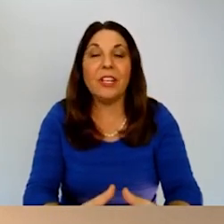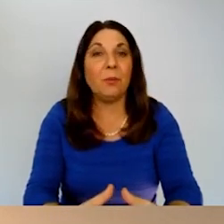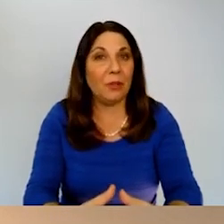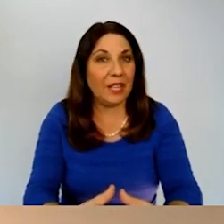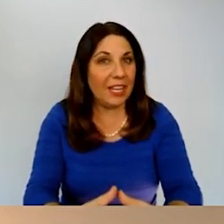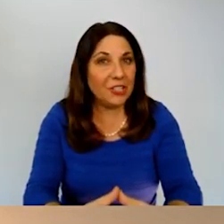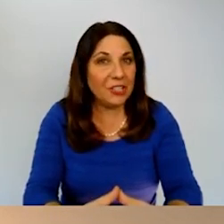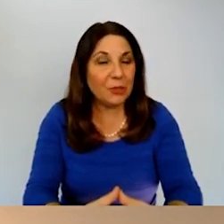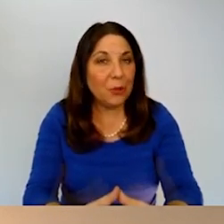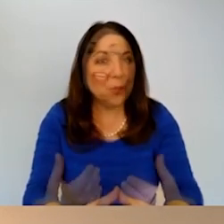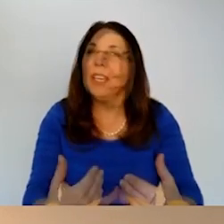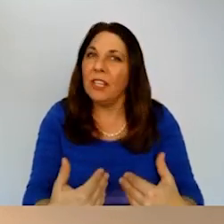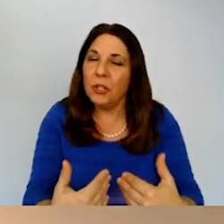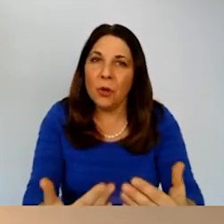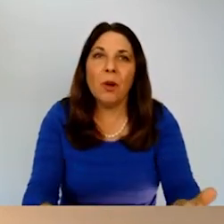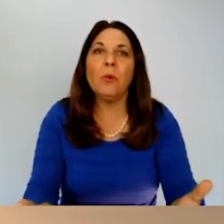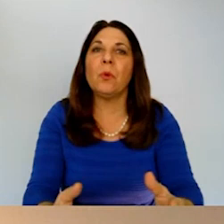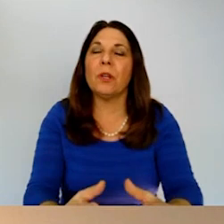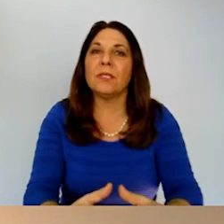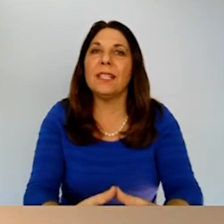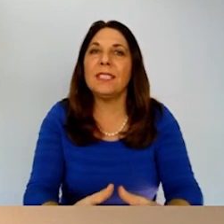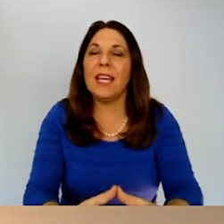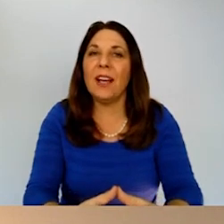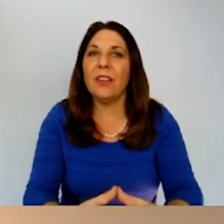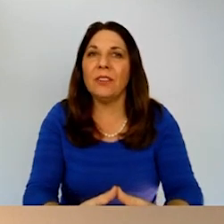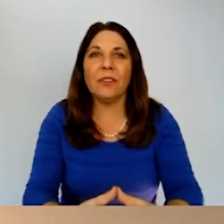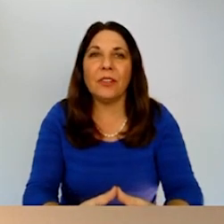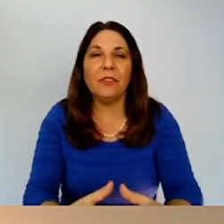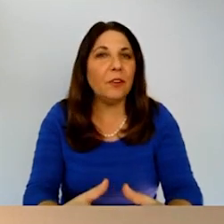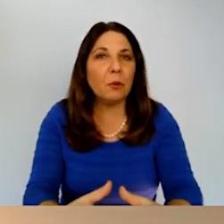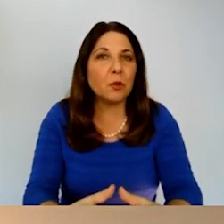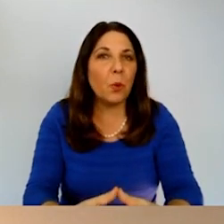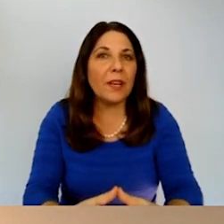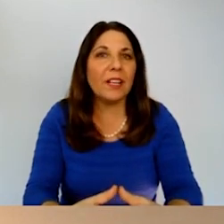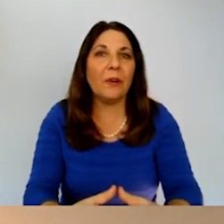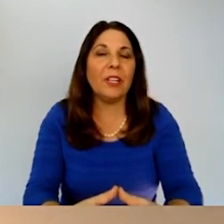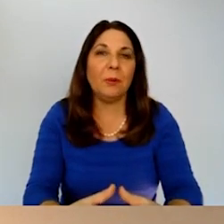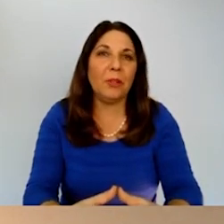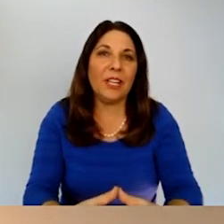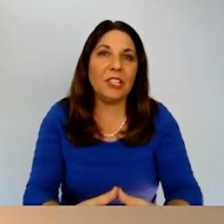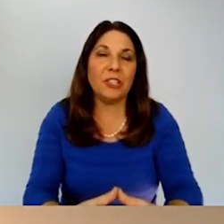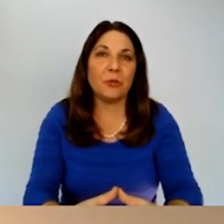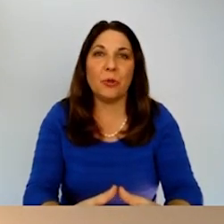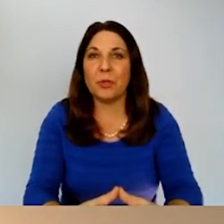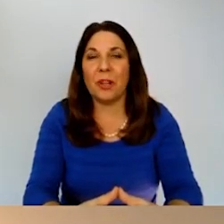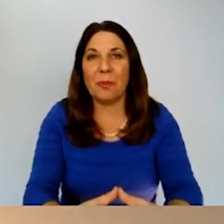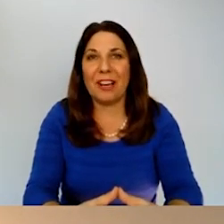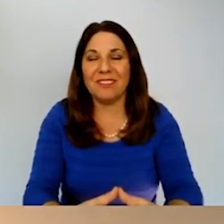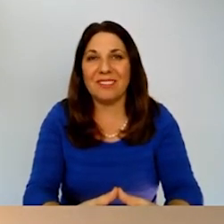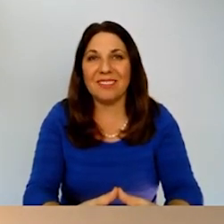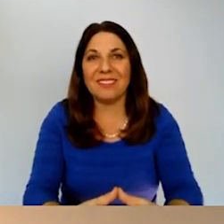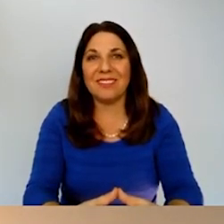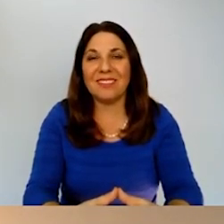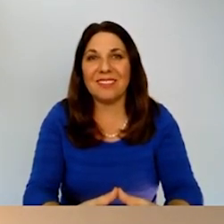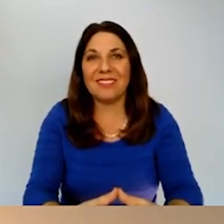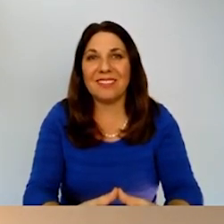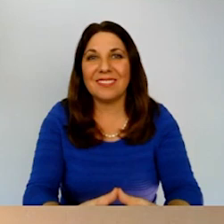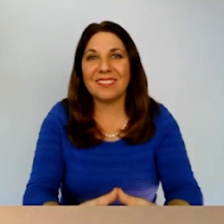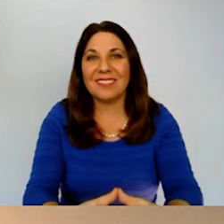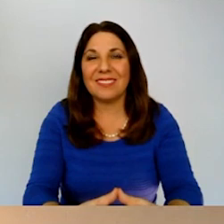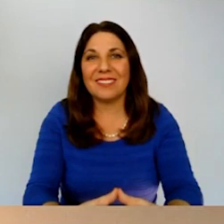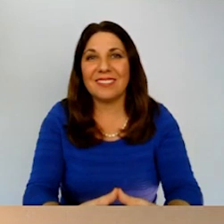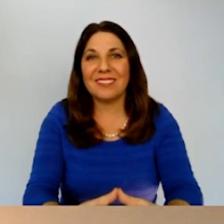Clarity Communications Group. In your own words, let's tell the good folks what Clarity Communications Group's all about.